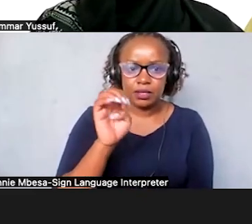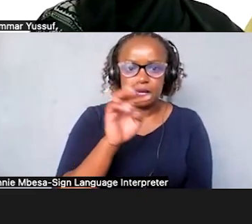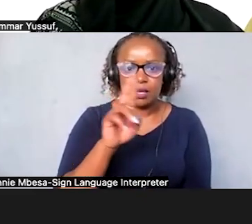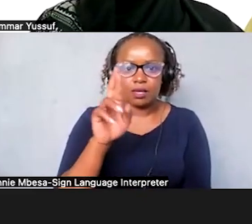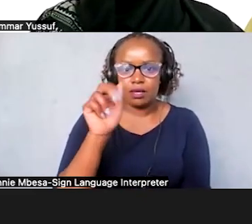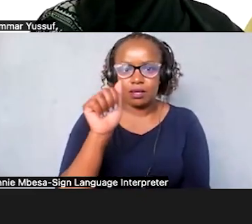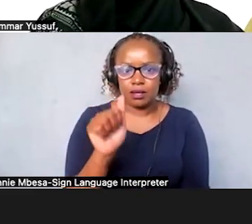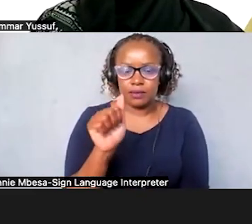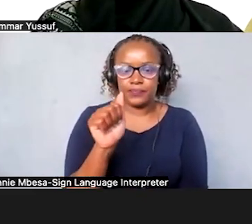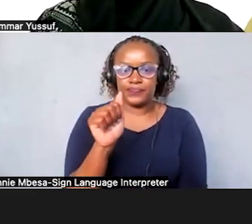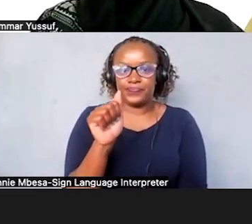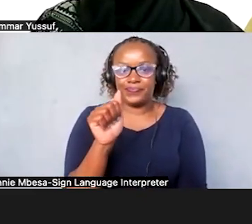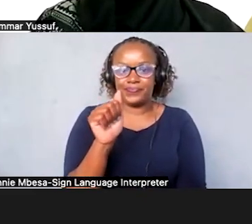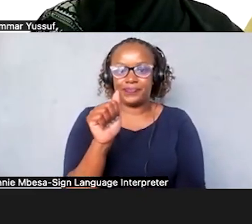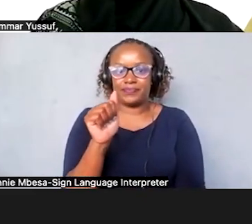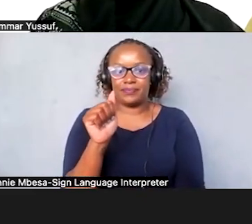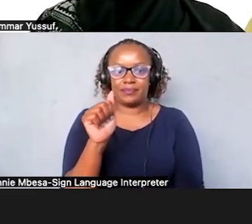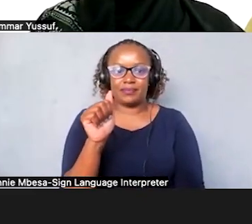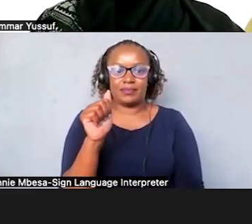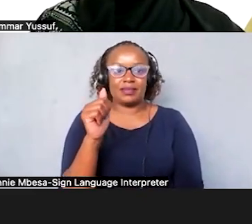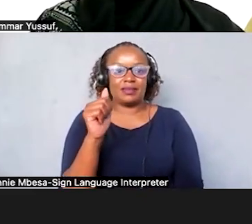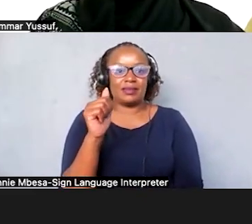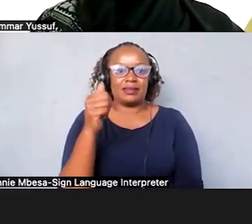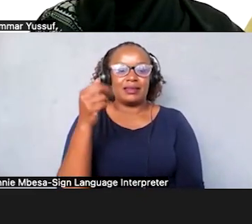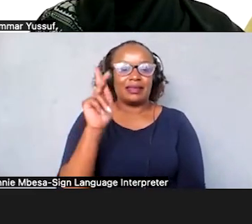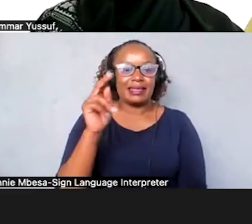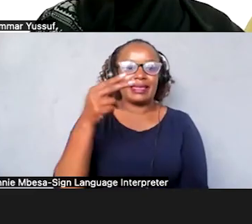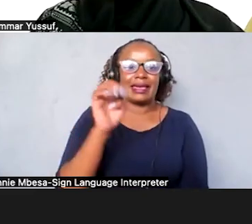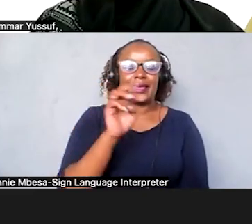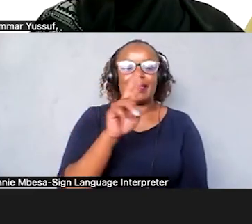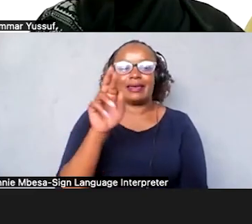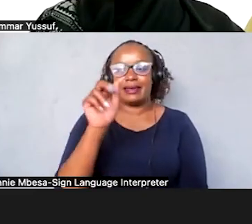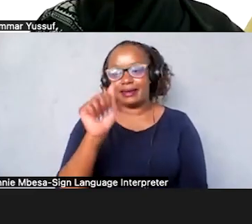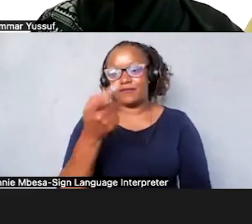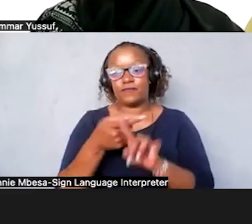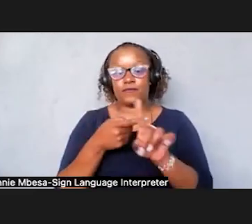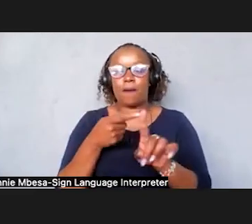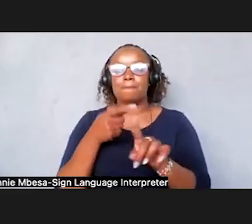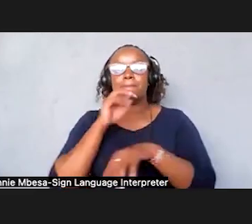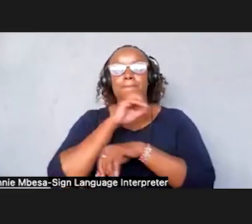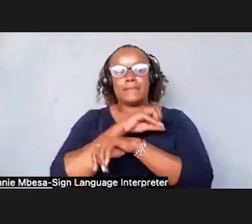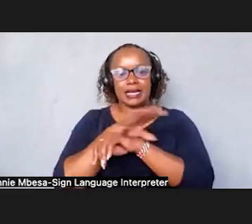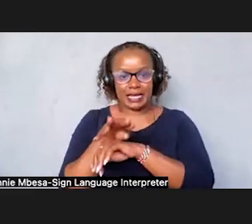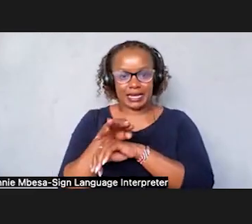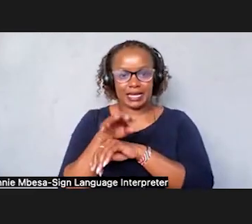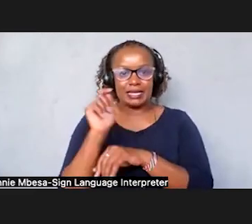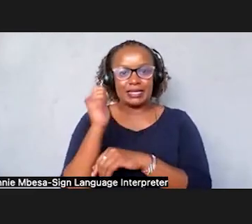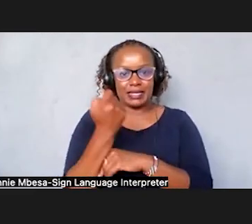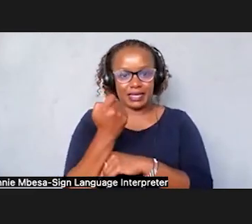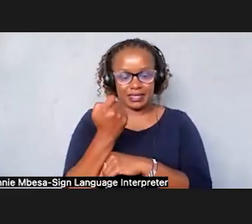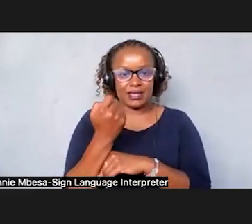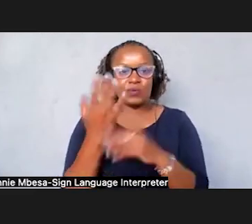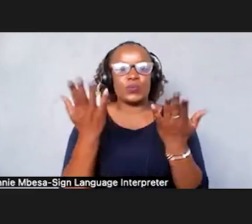Kenya. Kera comes from Mandera, Kenya, where FGM and child marriage have silenced too